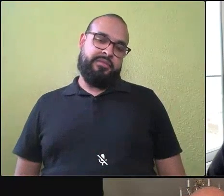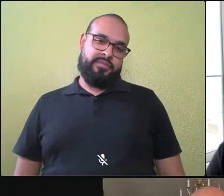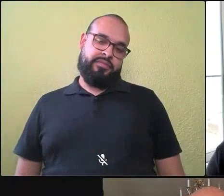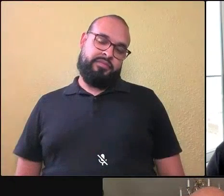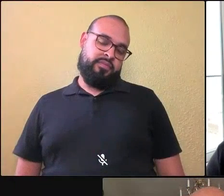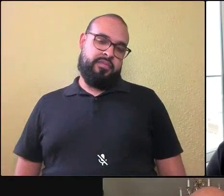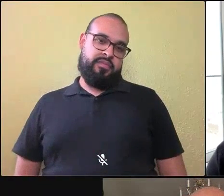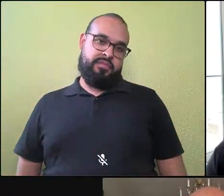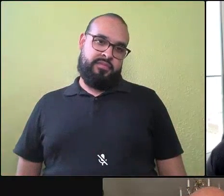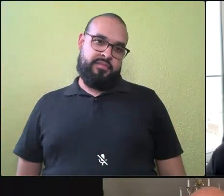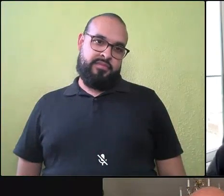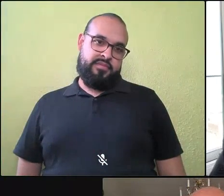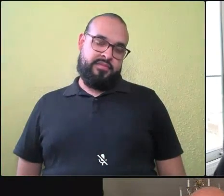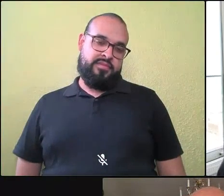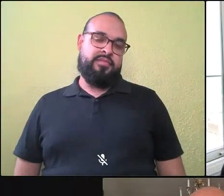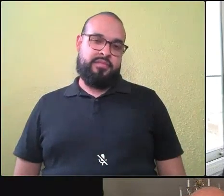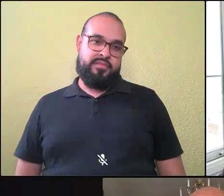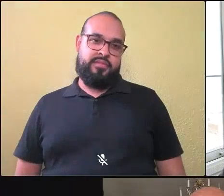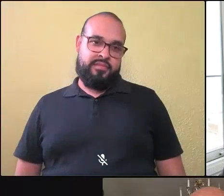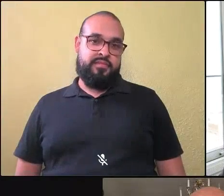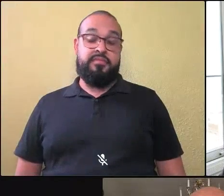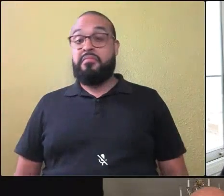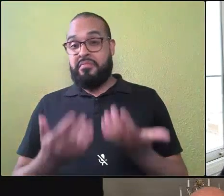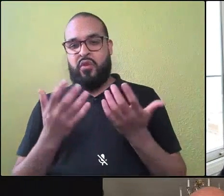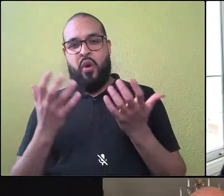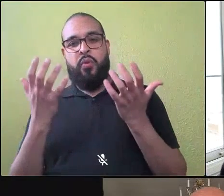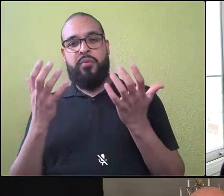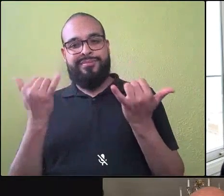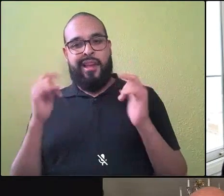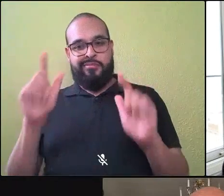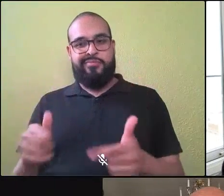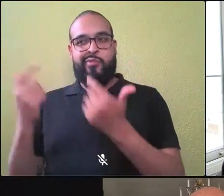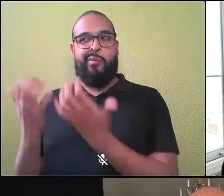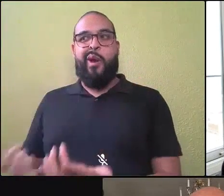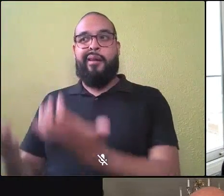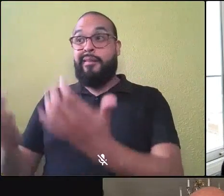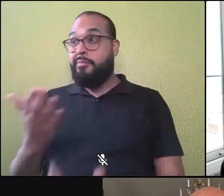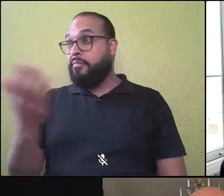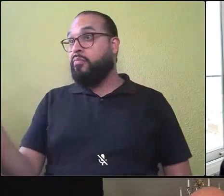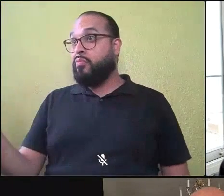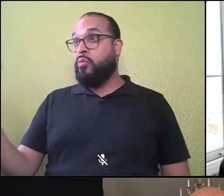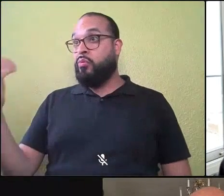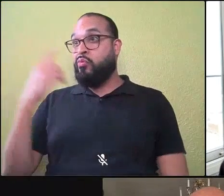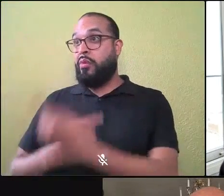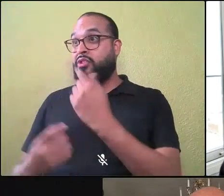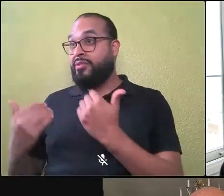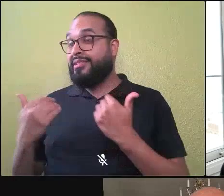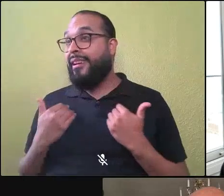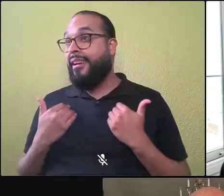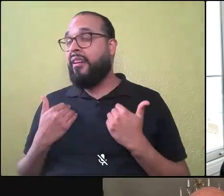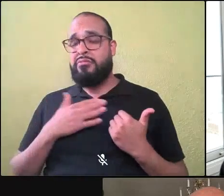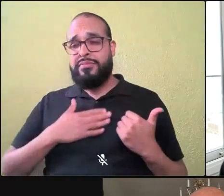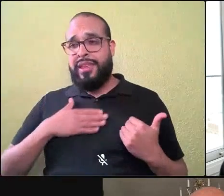great. Well, I'm gonna see if anyone in the audience has a question. Feel free to use the ask a question feature or post a question in